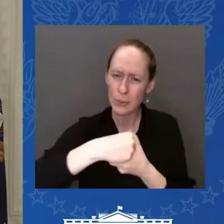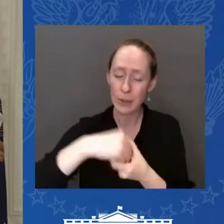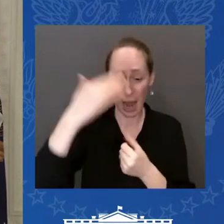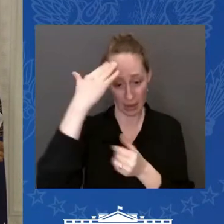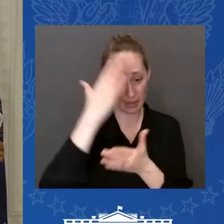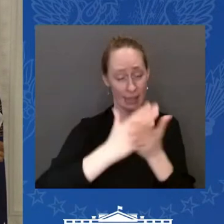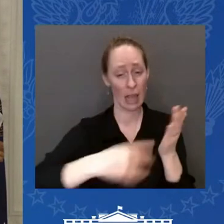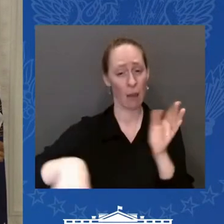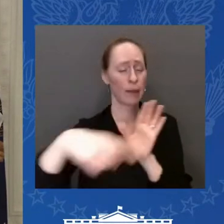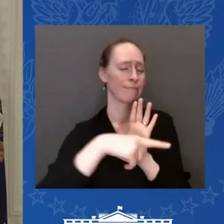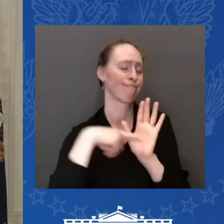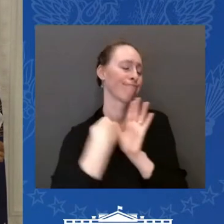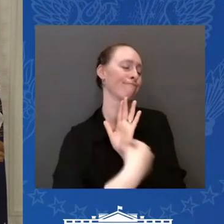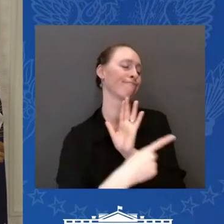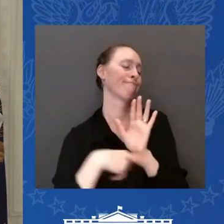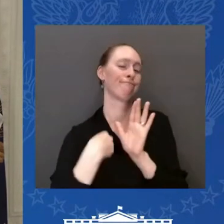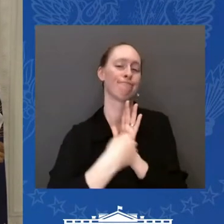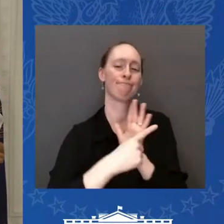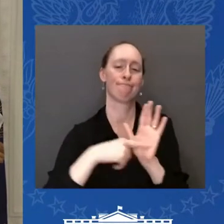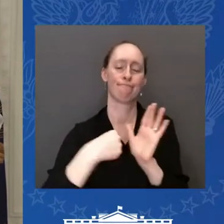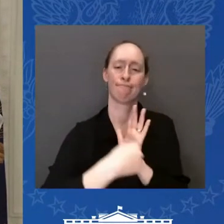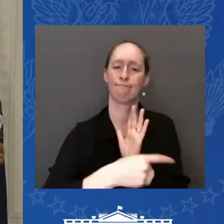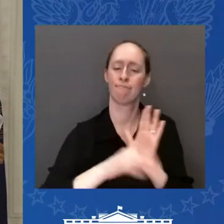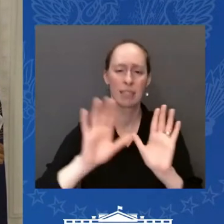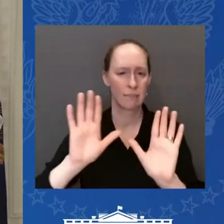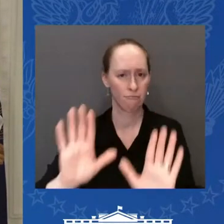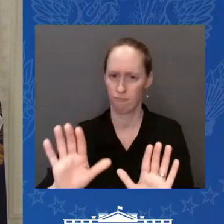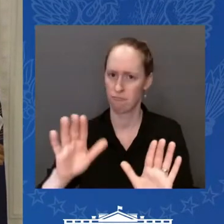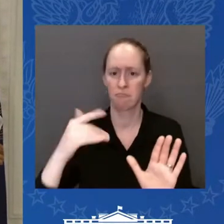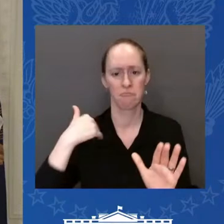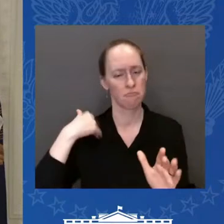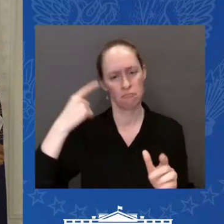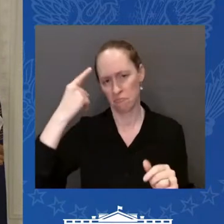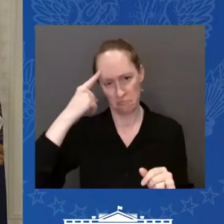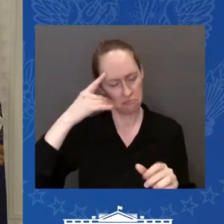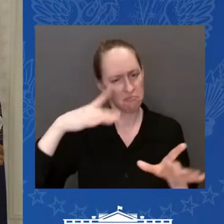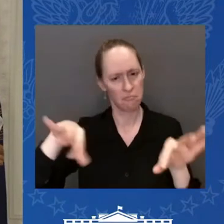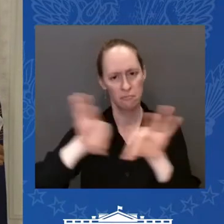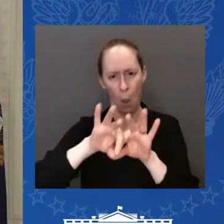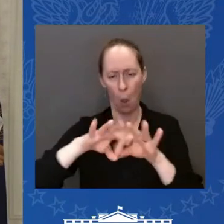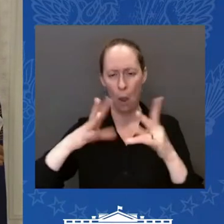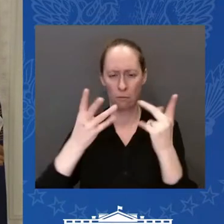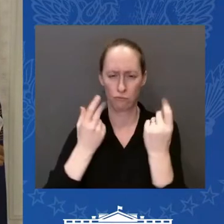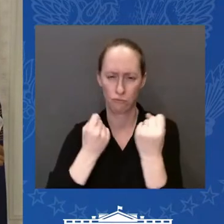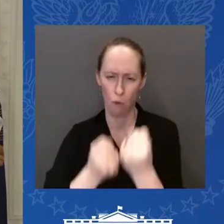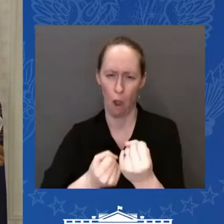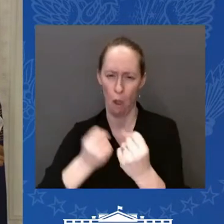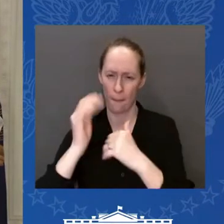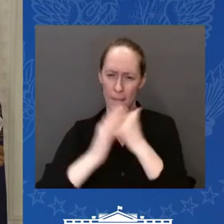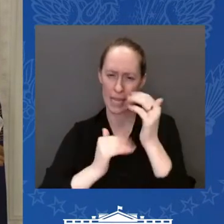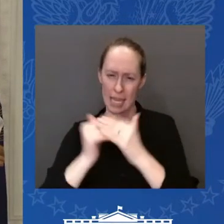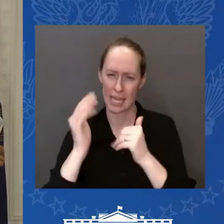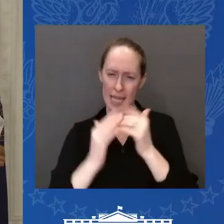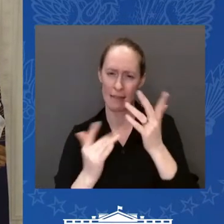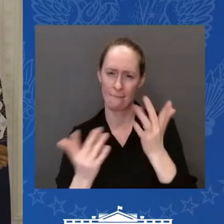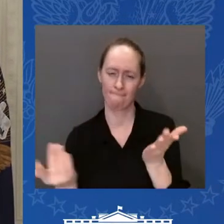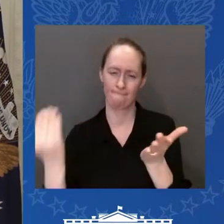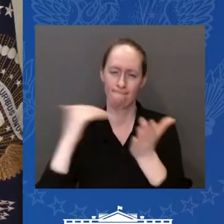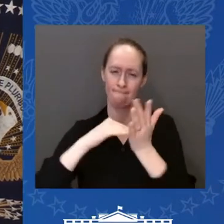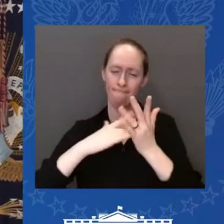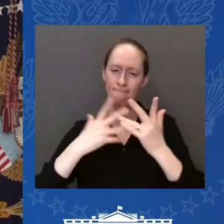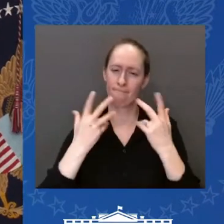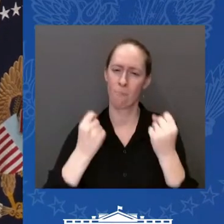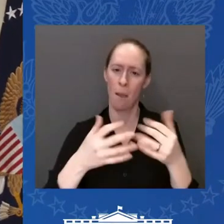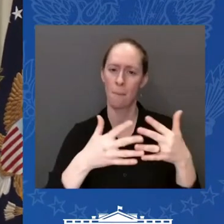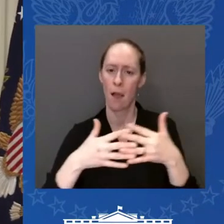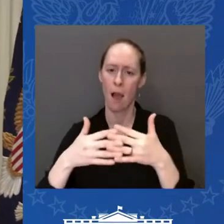to recover and rebuild and invest in America. You know, hesitate a second to just digress a little bit. We used to invest